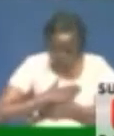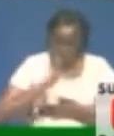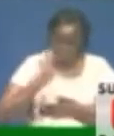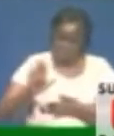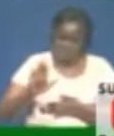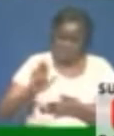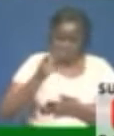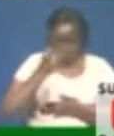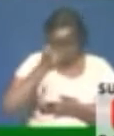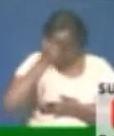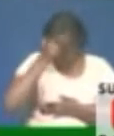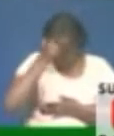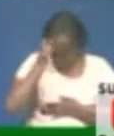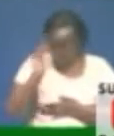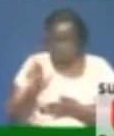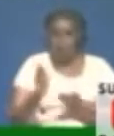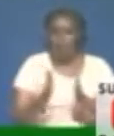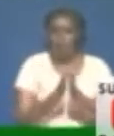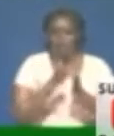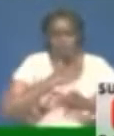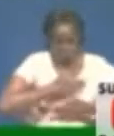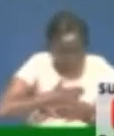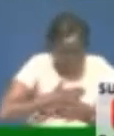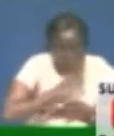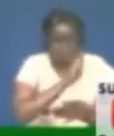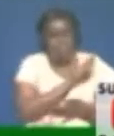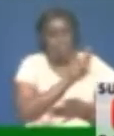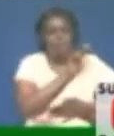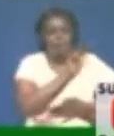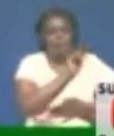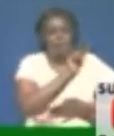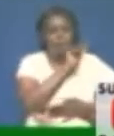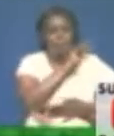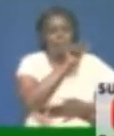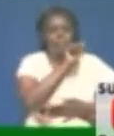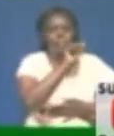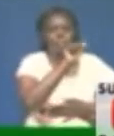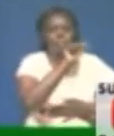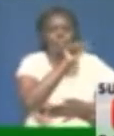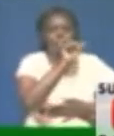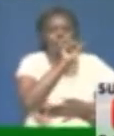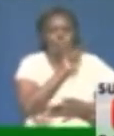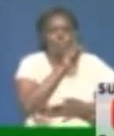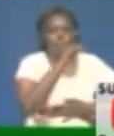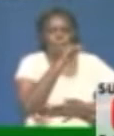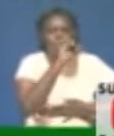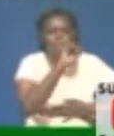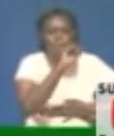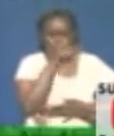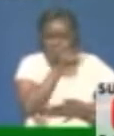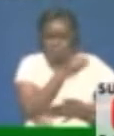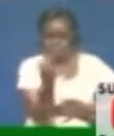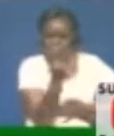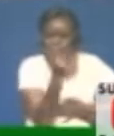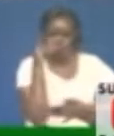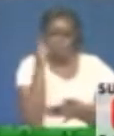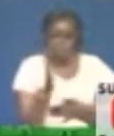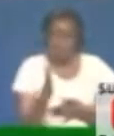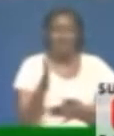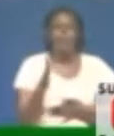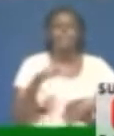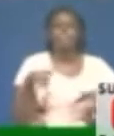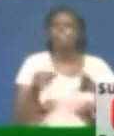Wetangula and the Honorable Amason Kingi, for overwhelming confidence of members